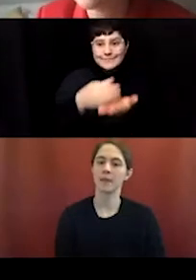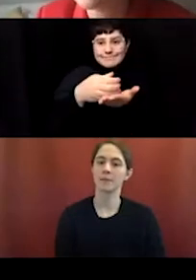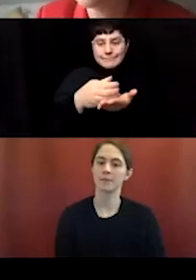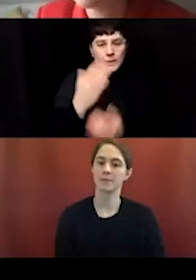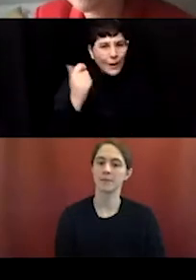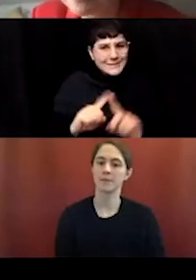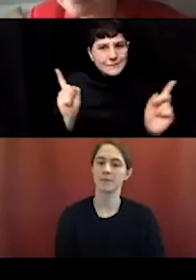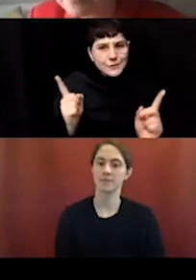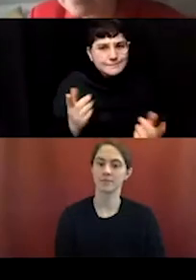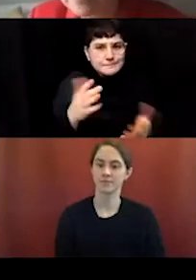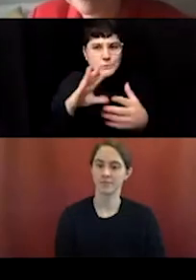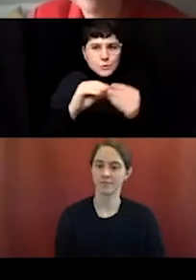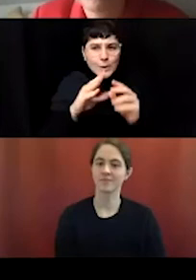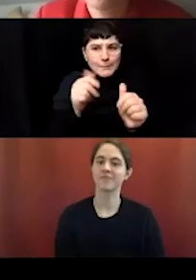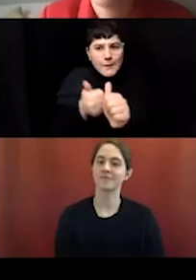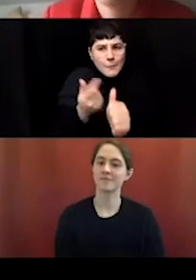it?